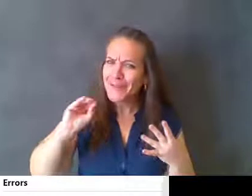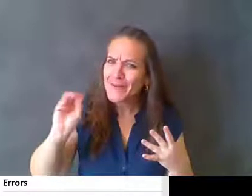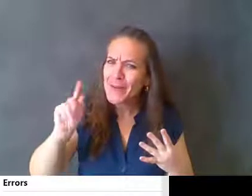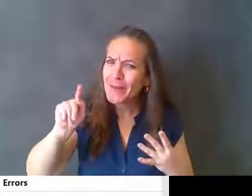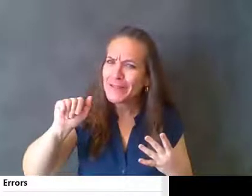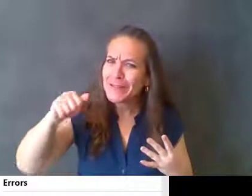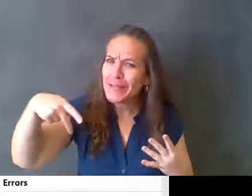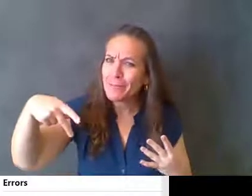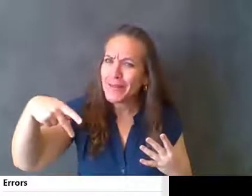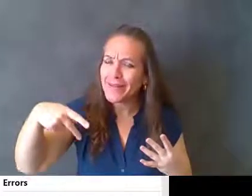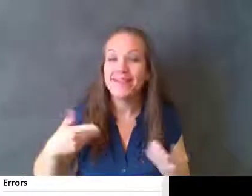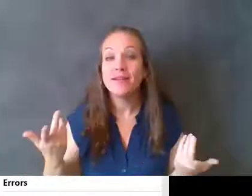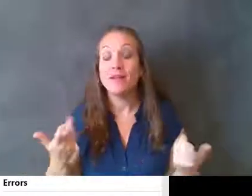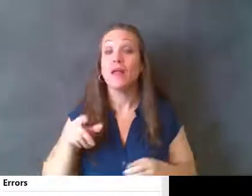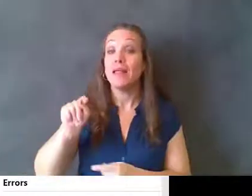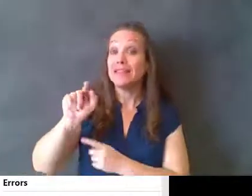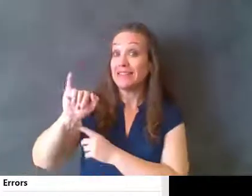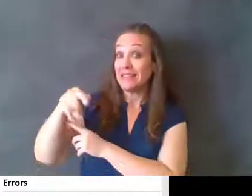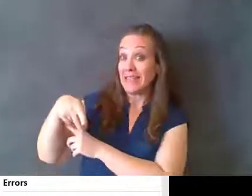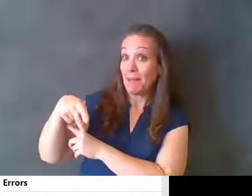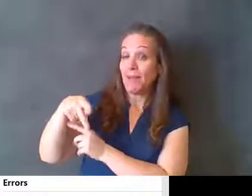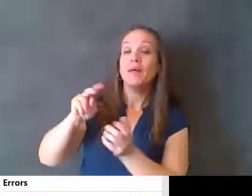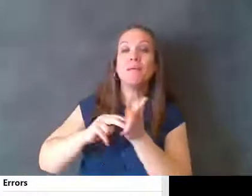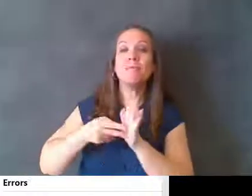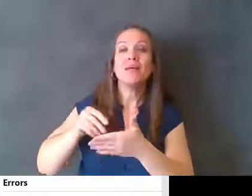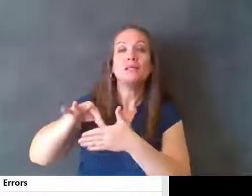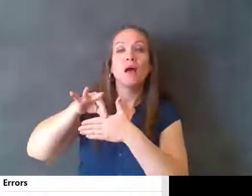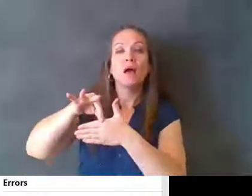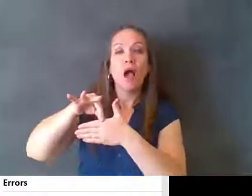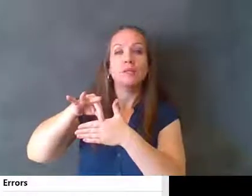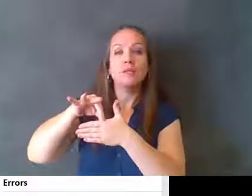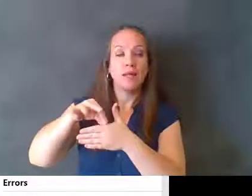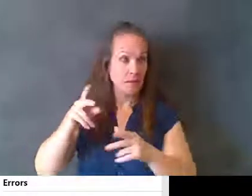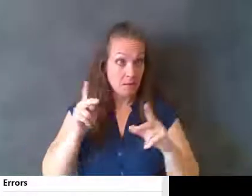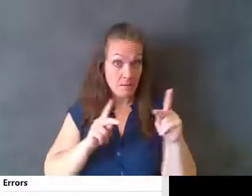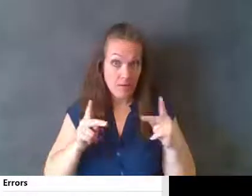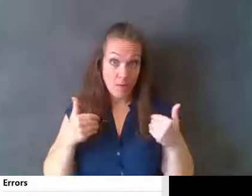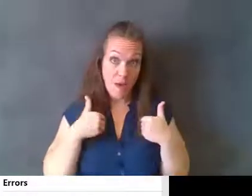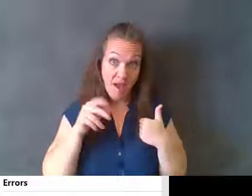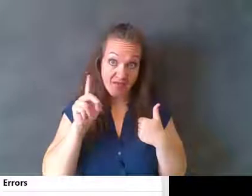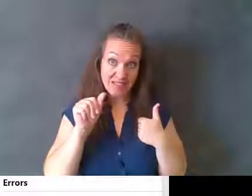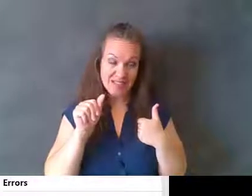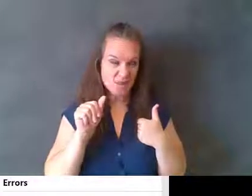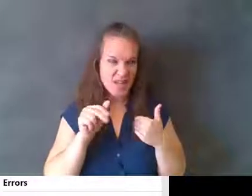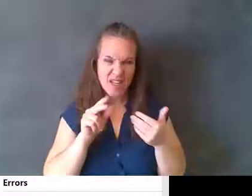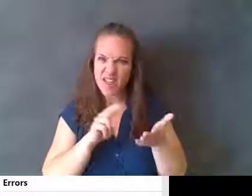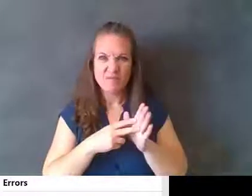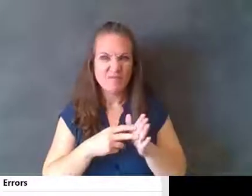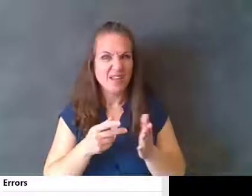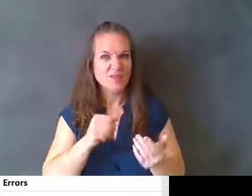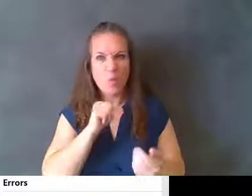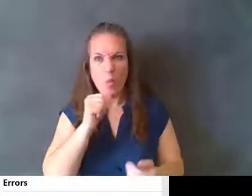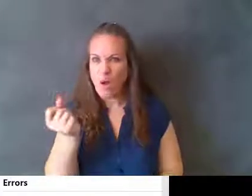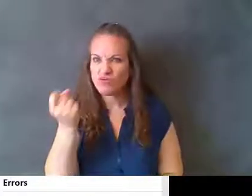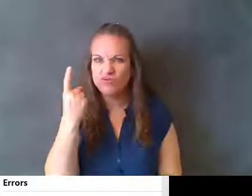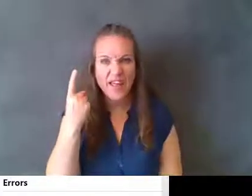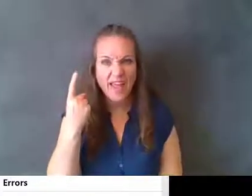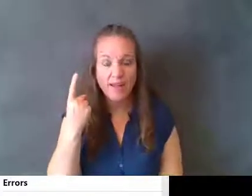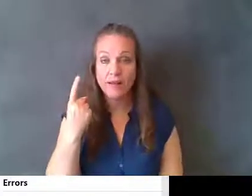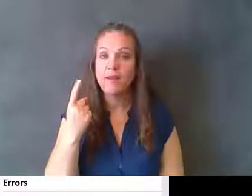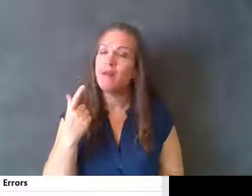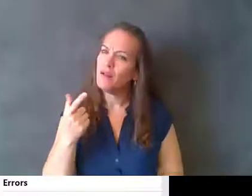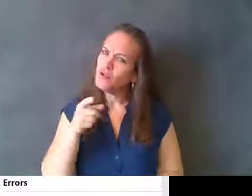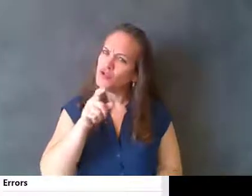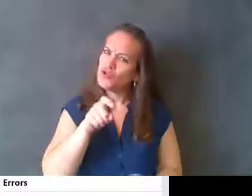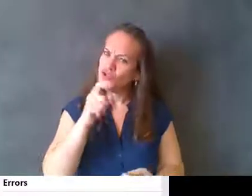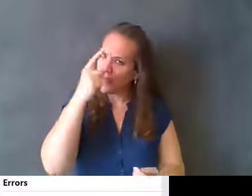a tip, that will be about content that people with disabilities can understand, but that could be presented in a different